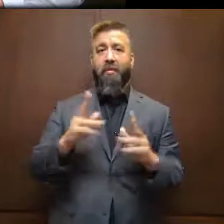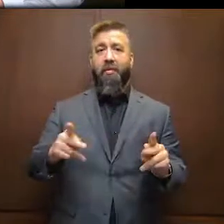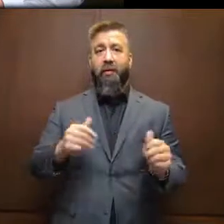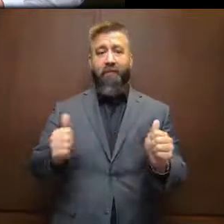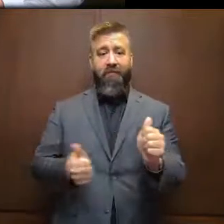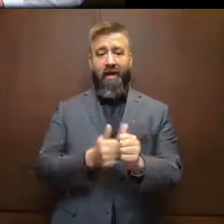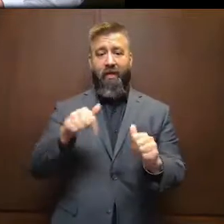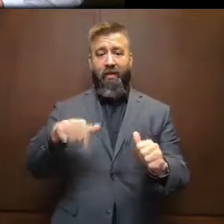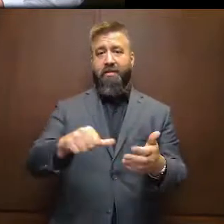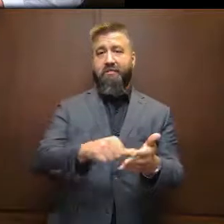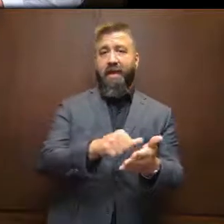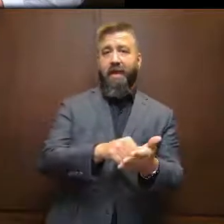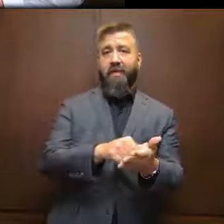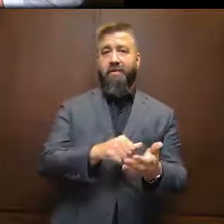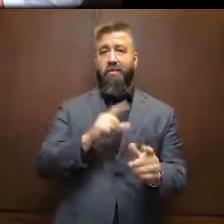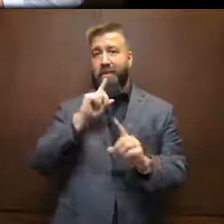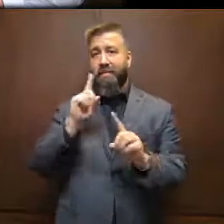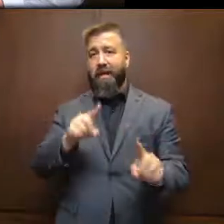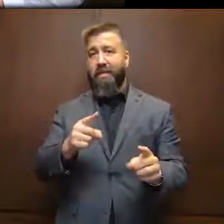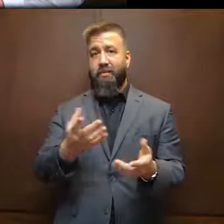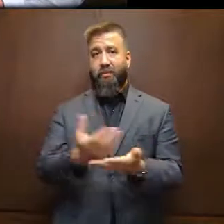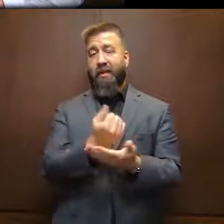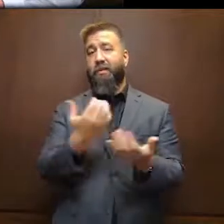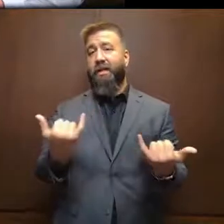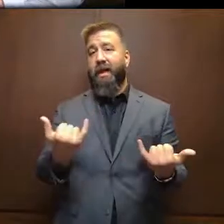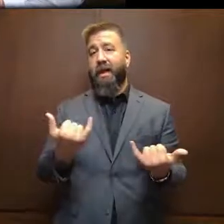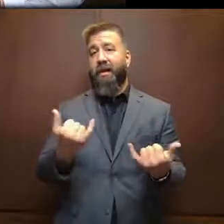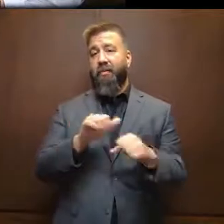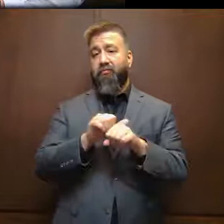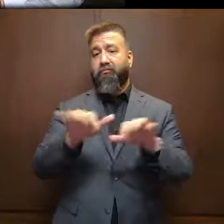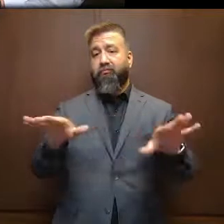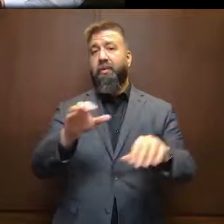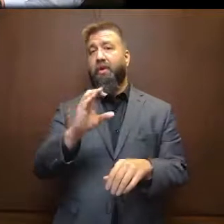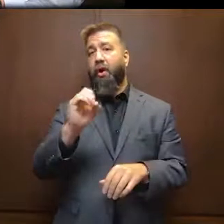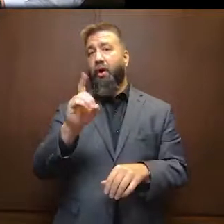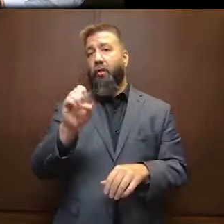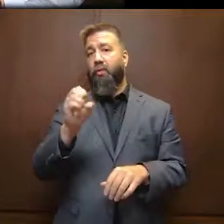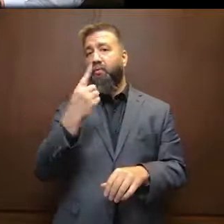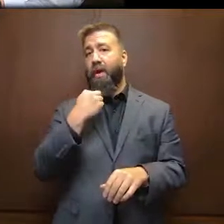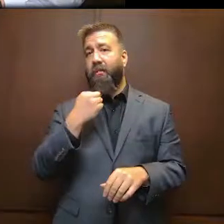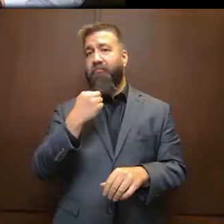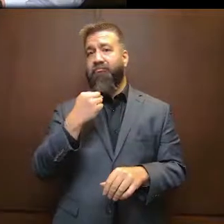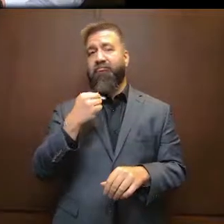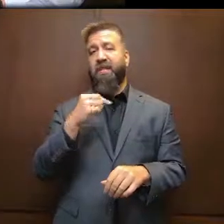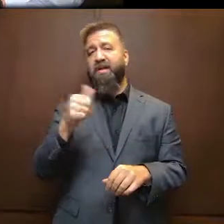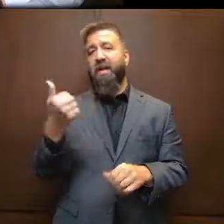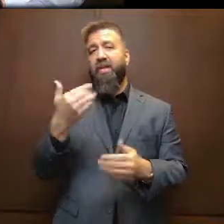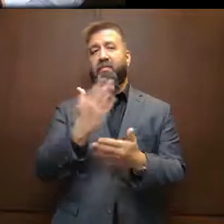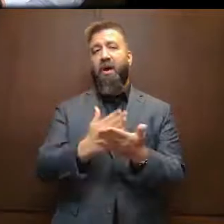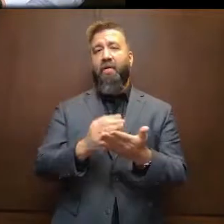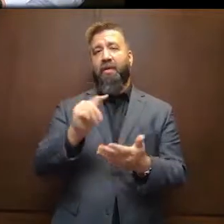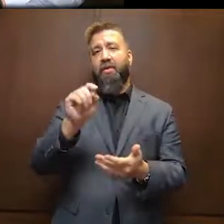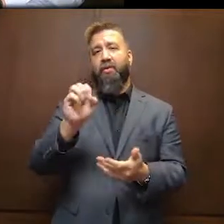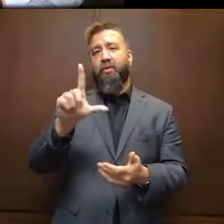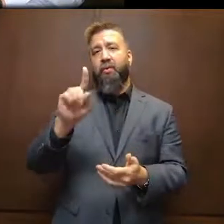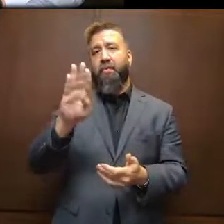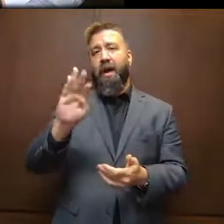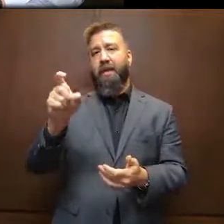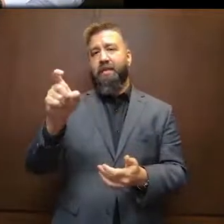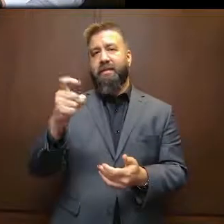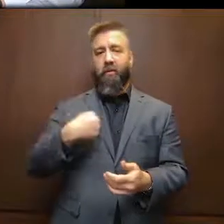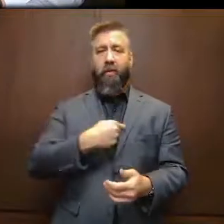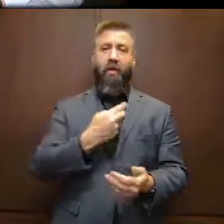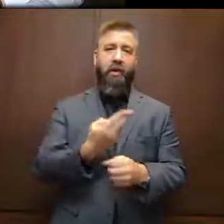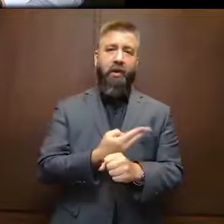page. The response we got today when we put out the code red, another part of that toolbox that the county is using to